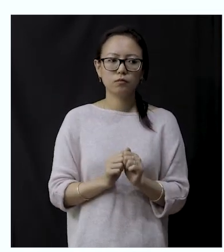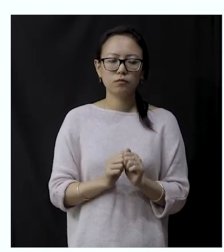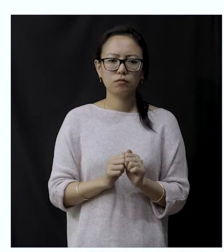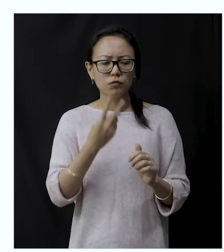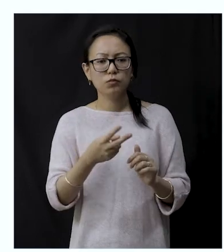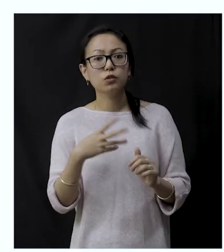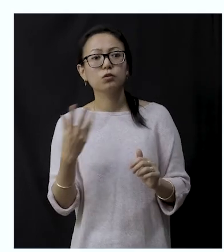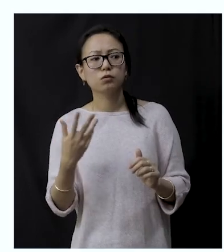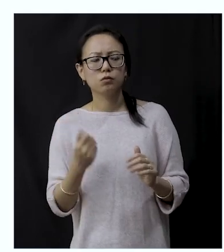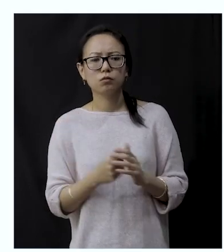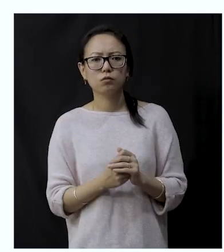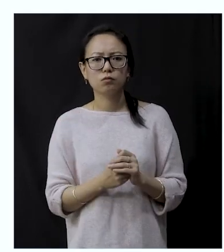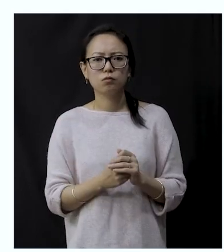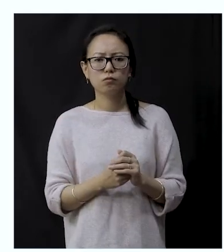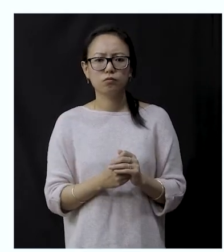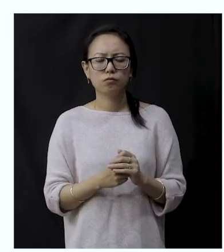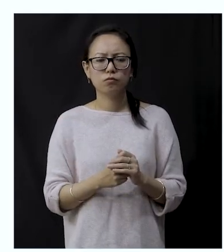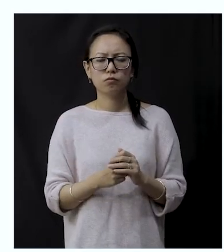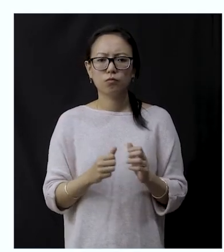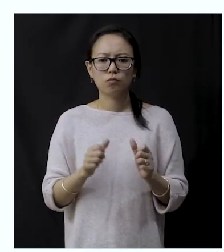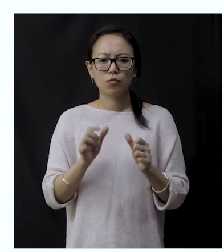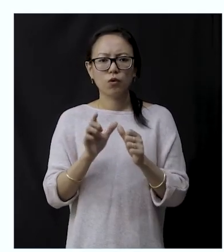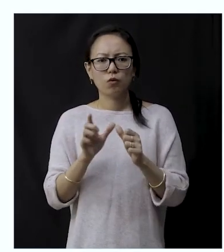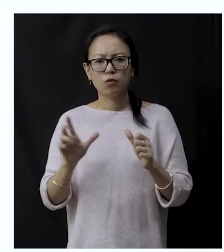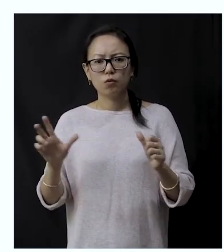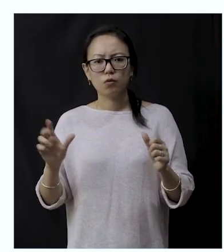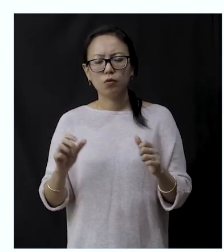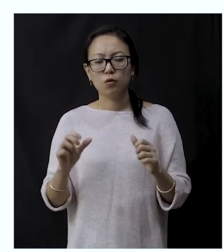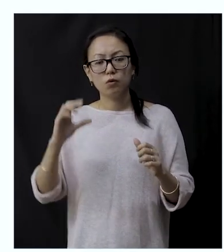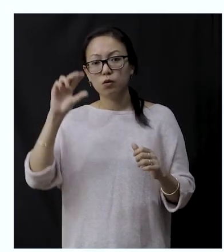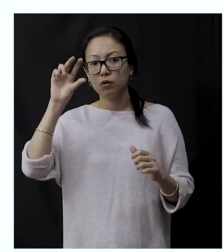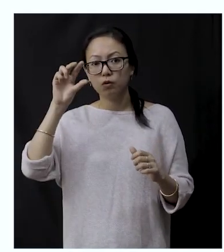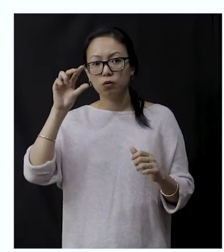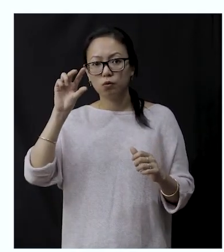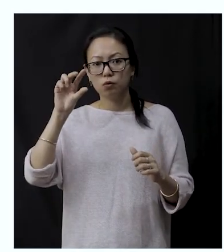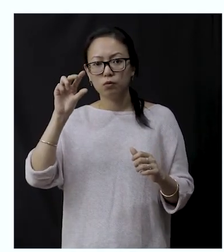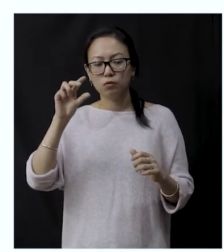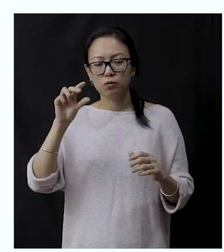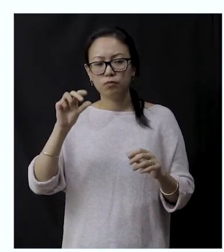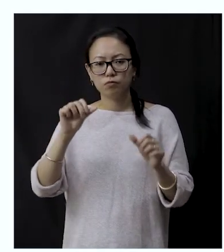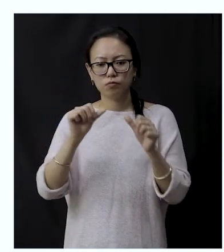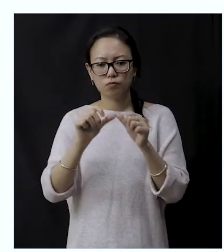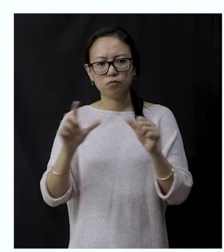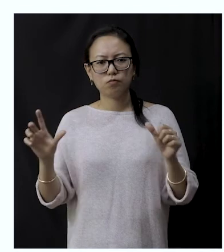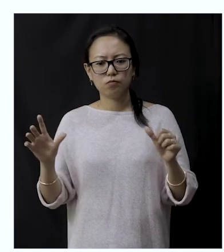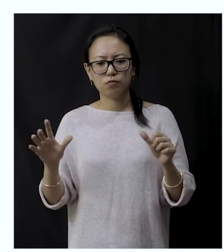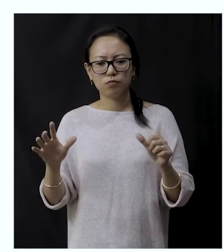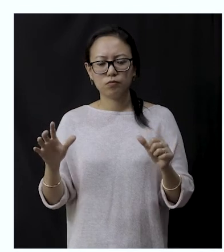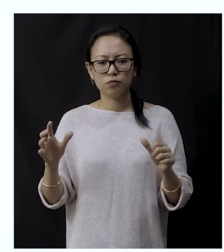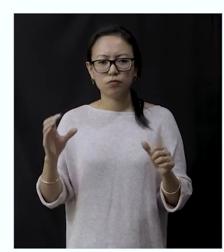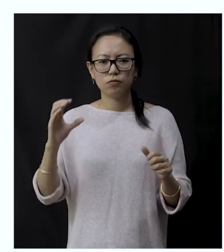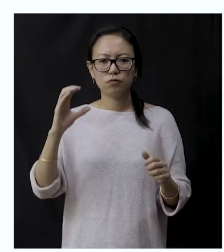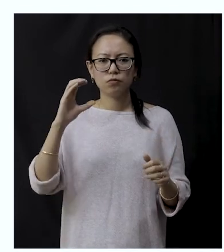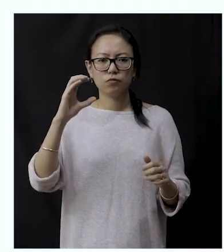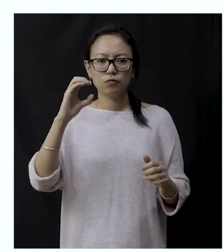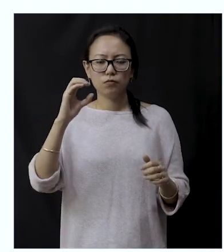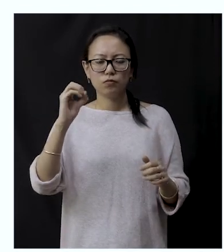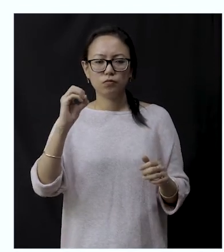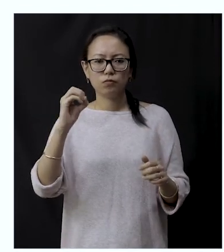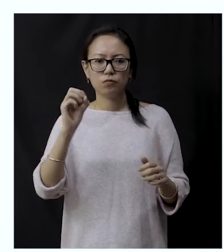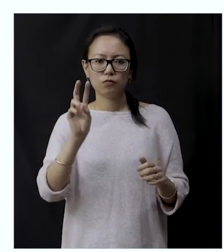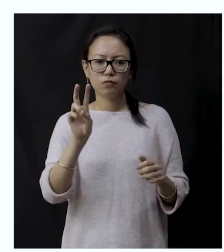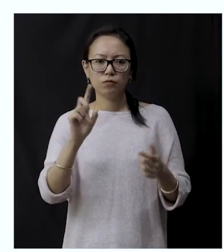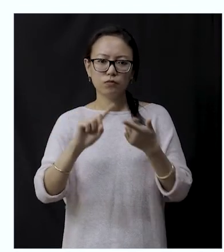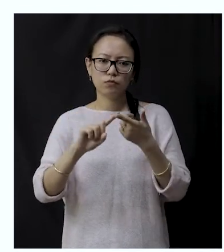Right? Now let's try with tennis ball. When we try with tennis ball, we will still see some parts of the coins